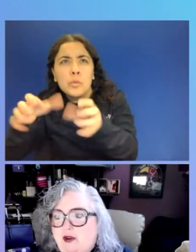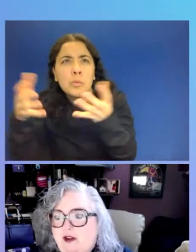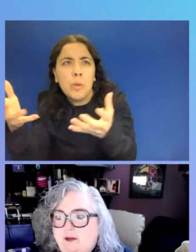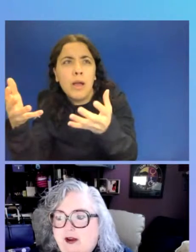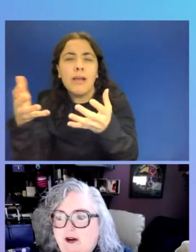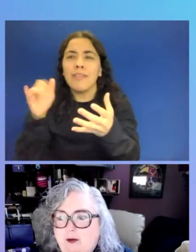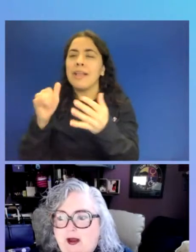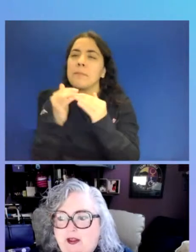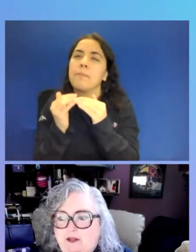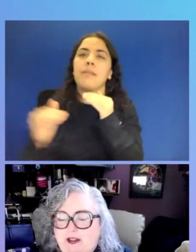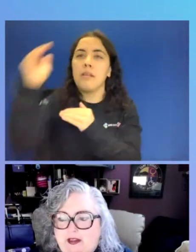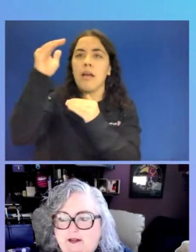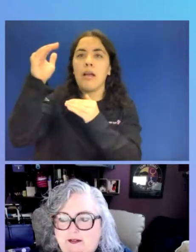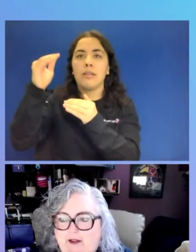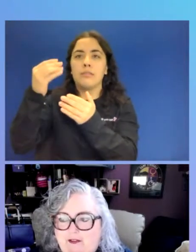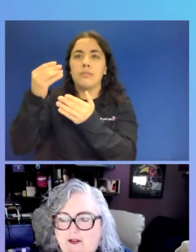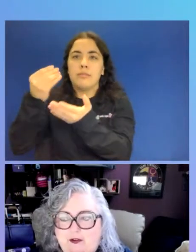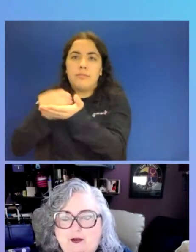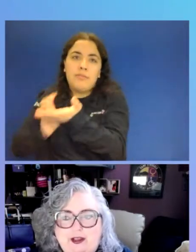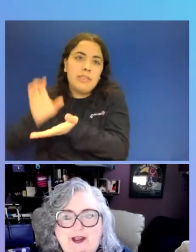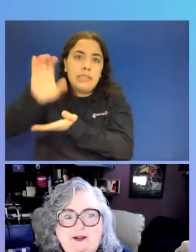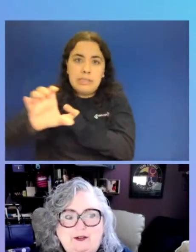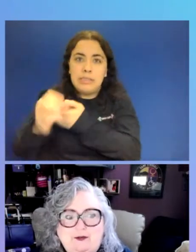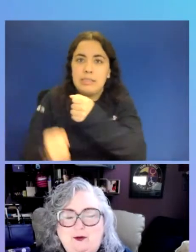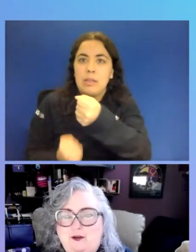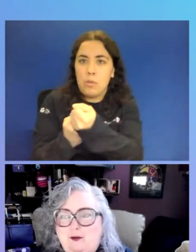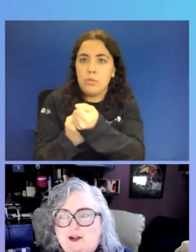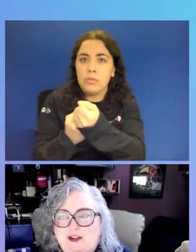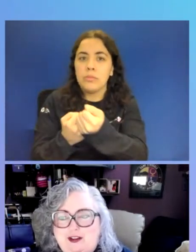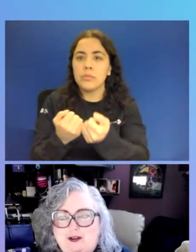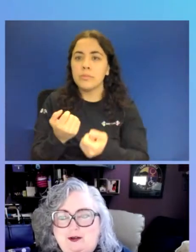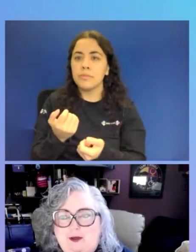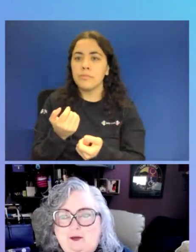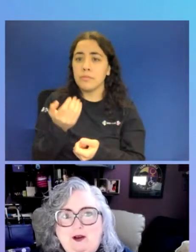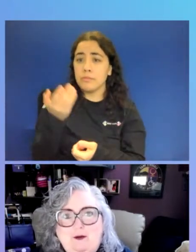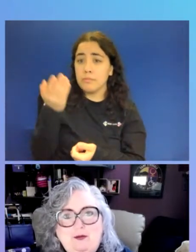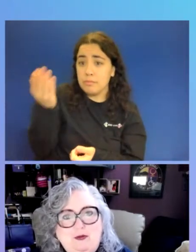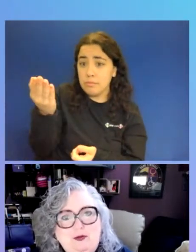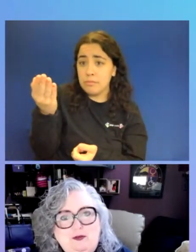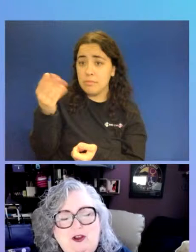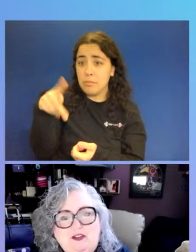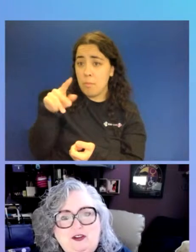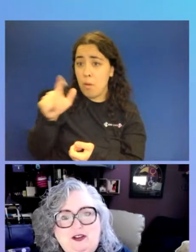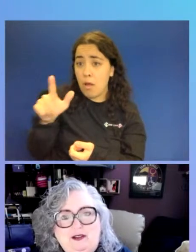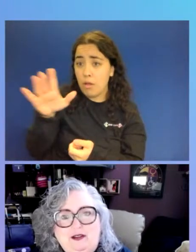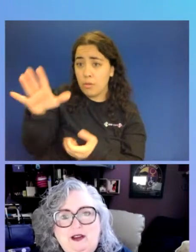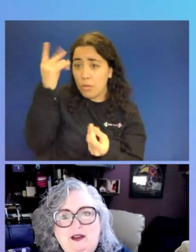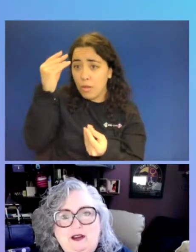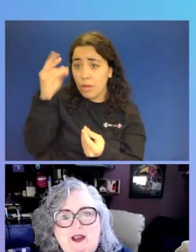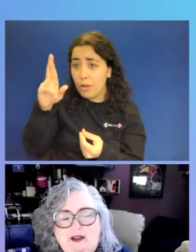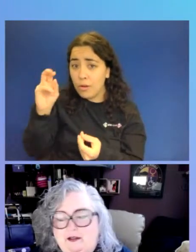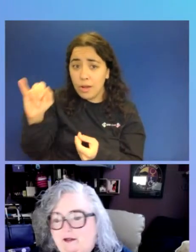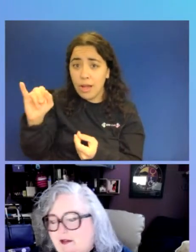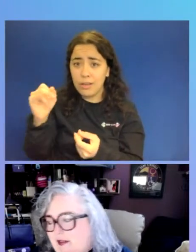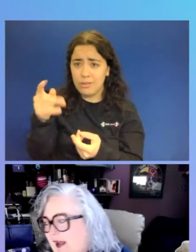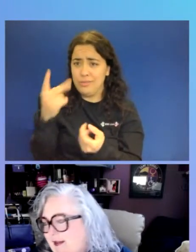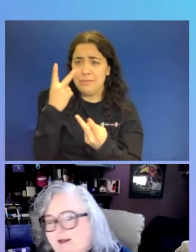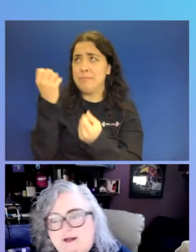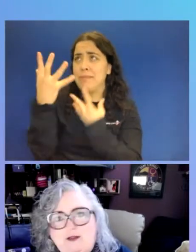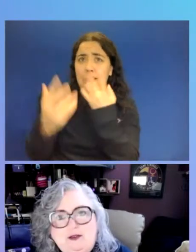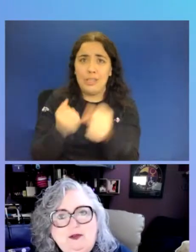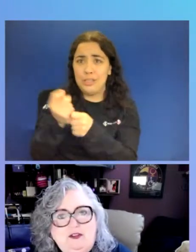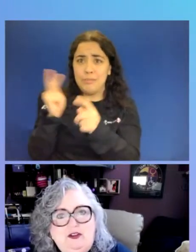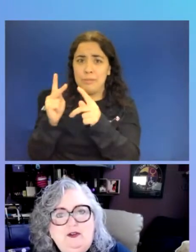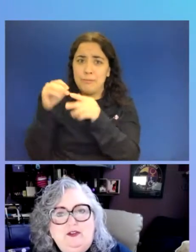Paul, do you have other thoughts about ROI you've seen after a few decades of watching people come through the profession and the